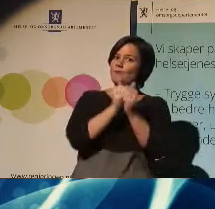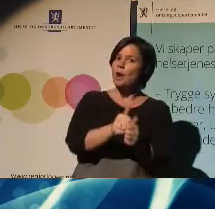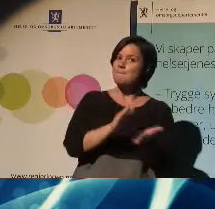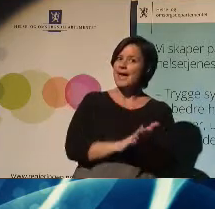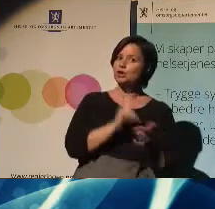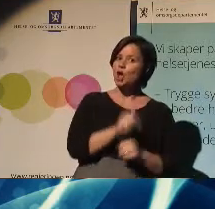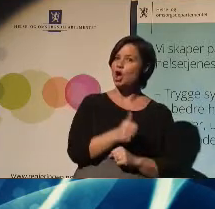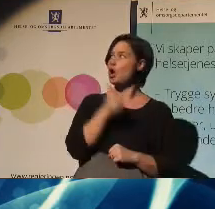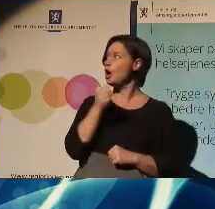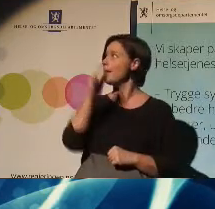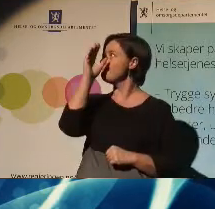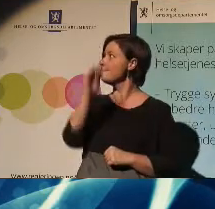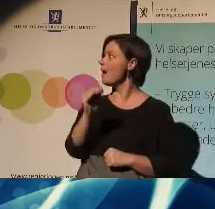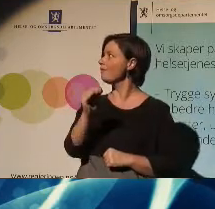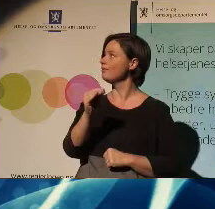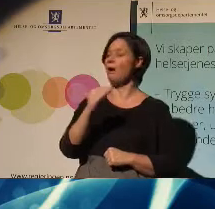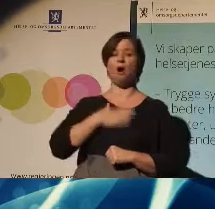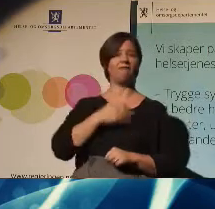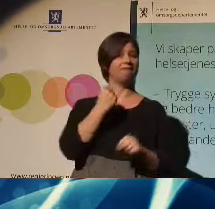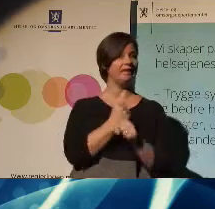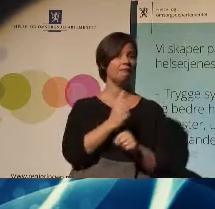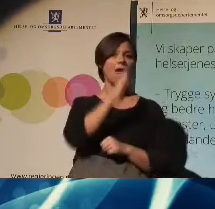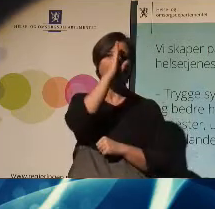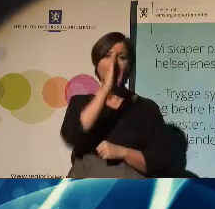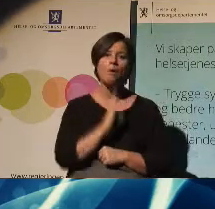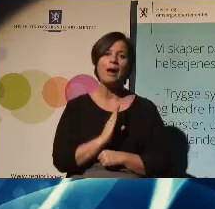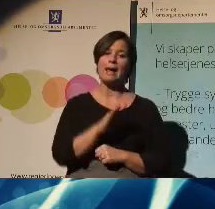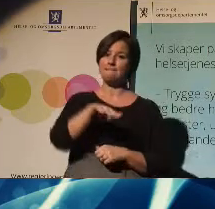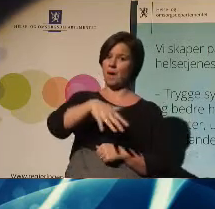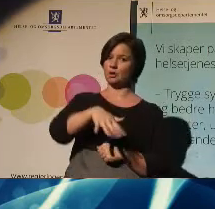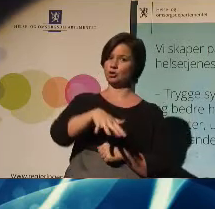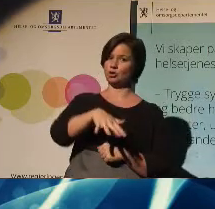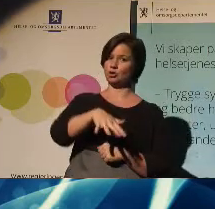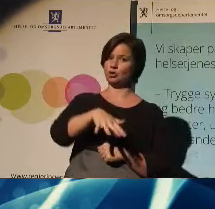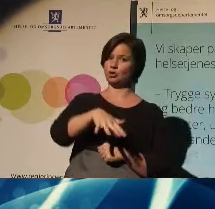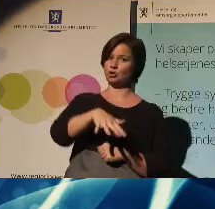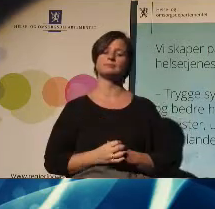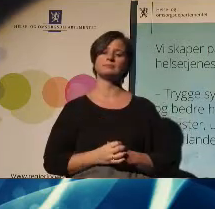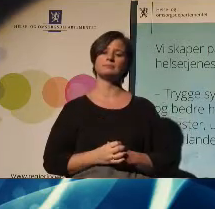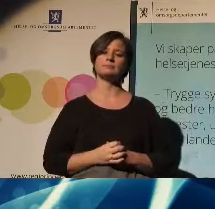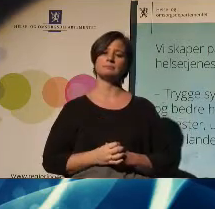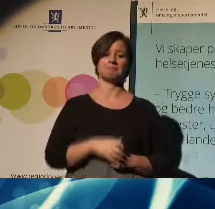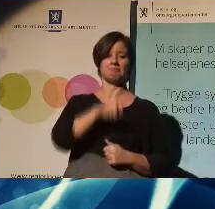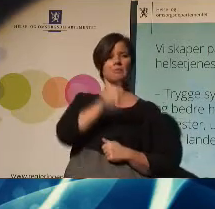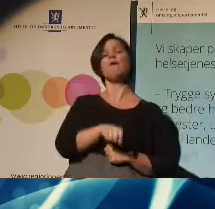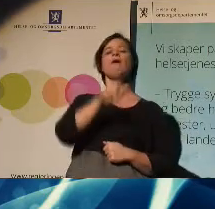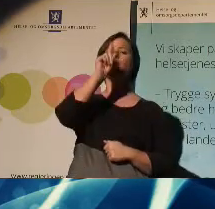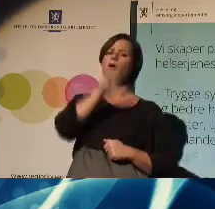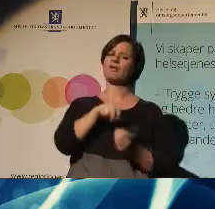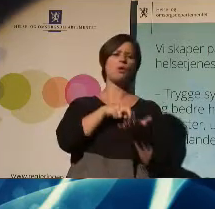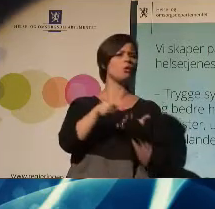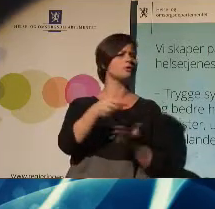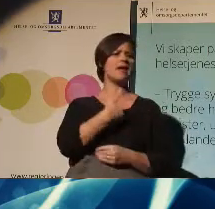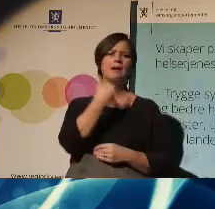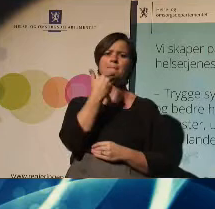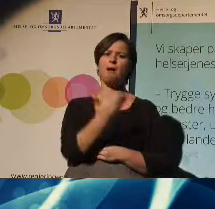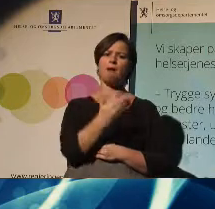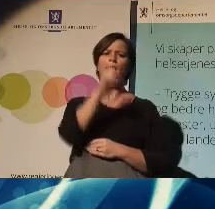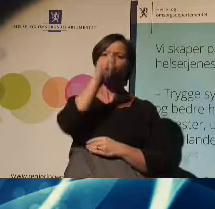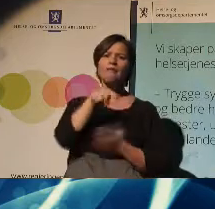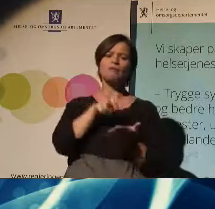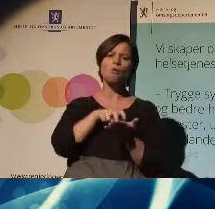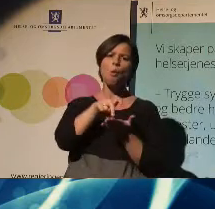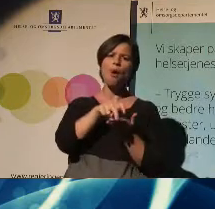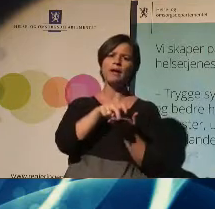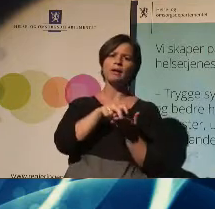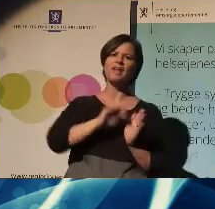man has got severe Parkinson's disease. He is neither able to walk very well. He can climb stairs, which